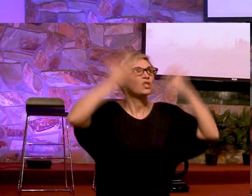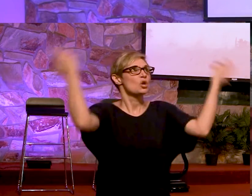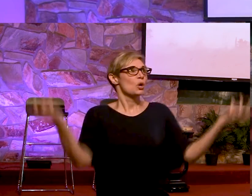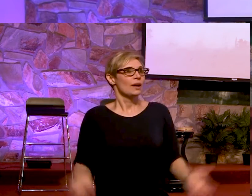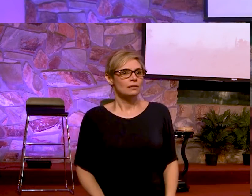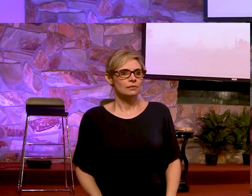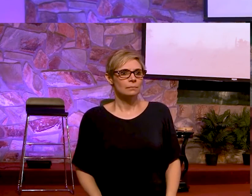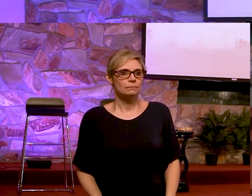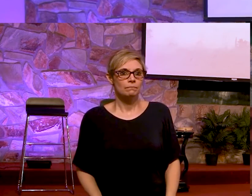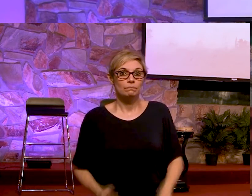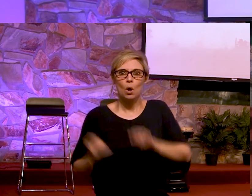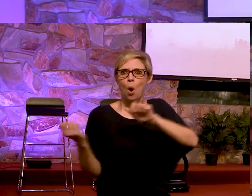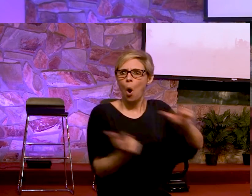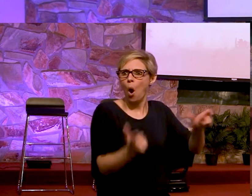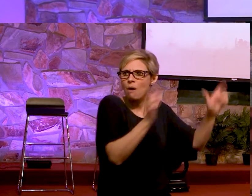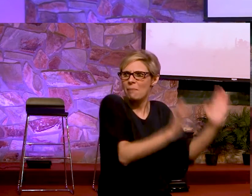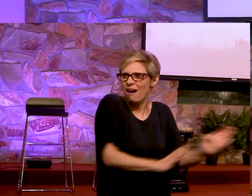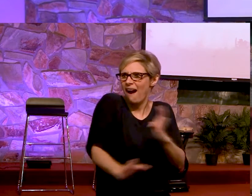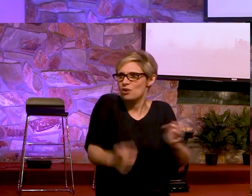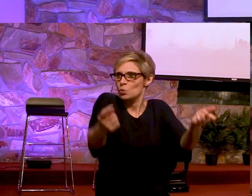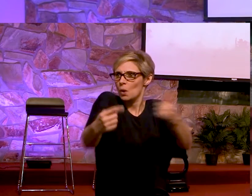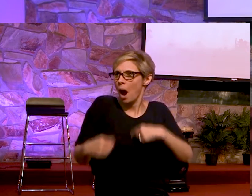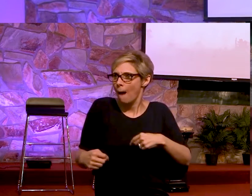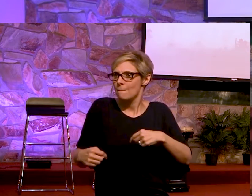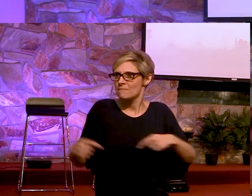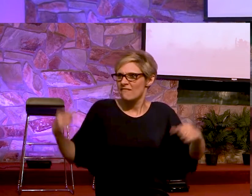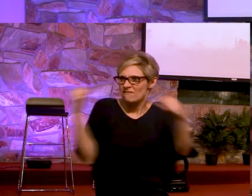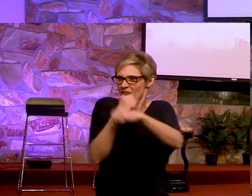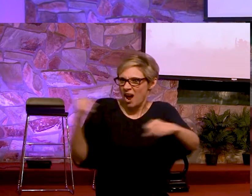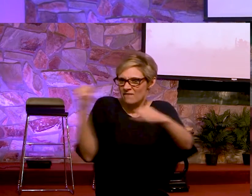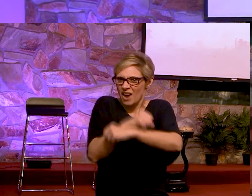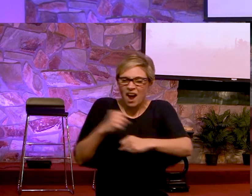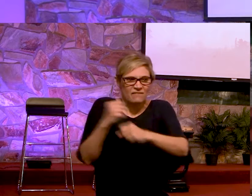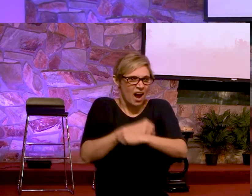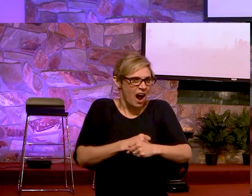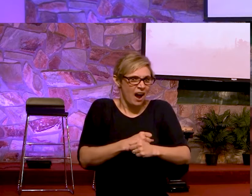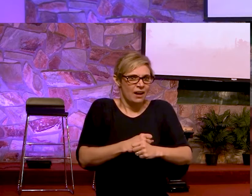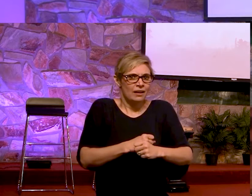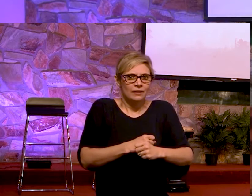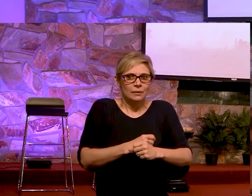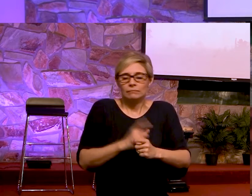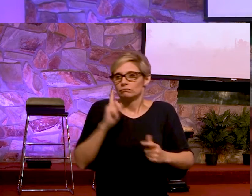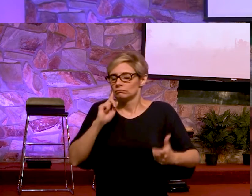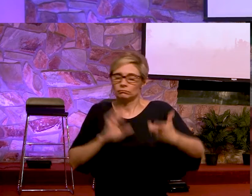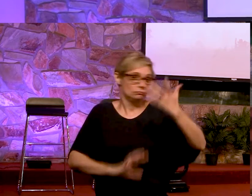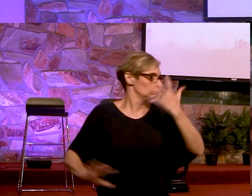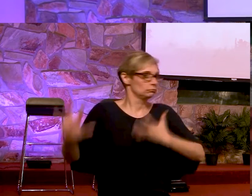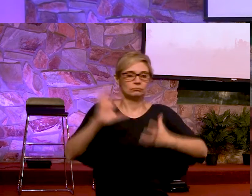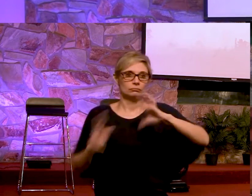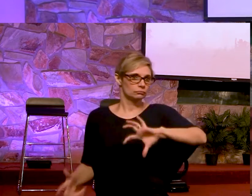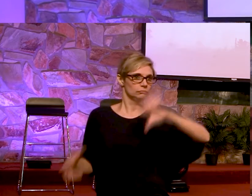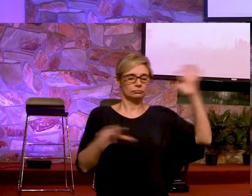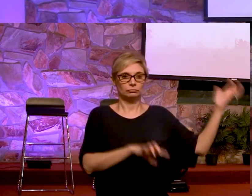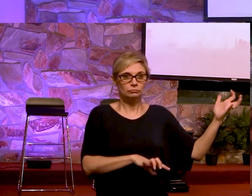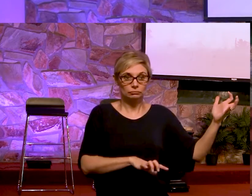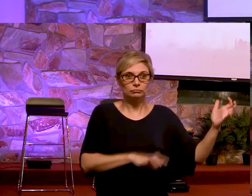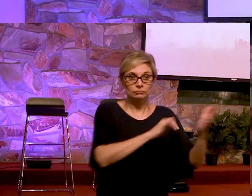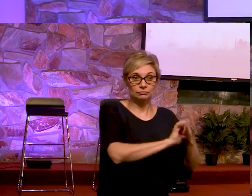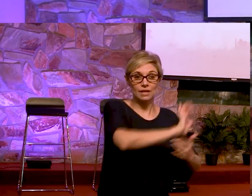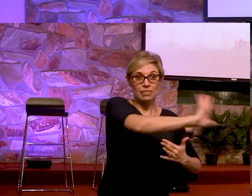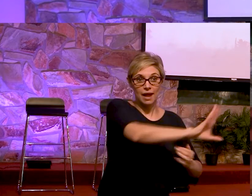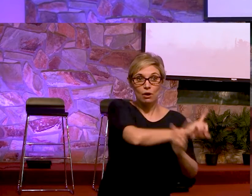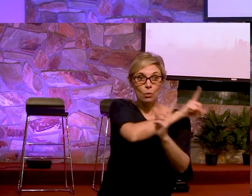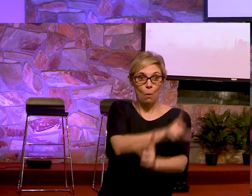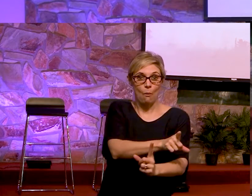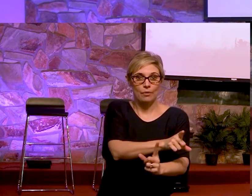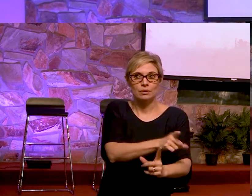all made plans to come and fight against Jerusalem and throw us into confusion. But we